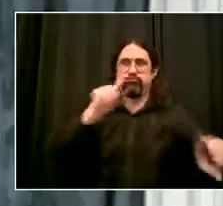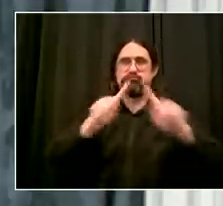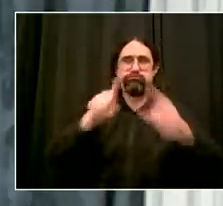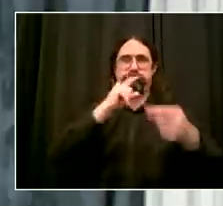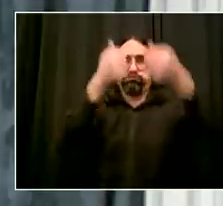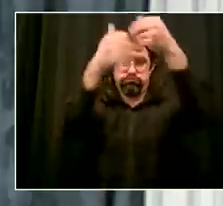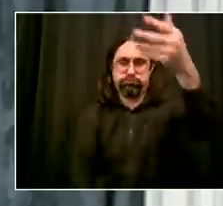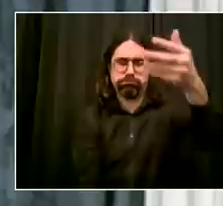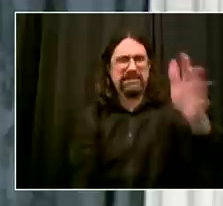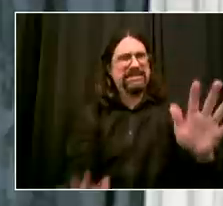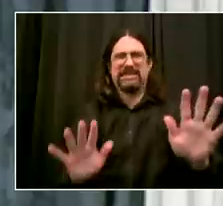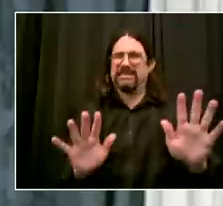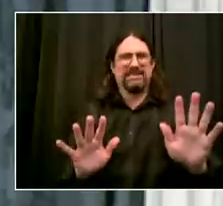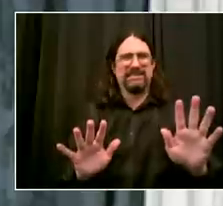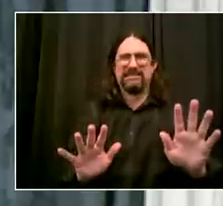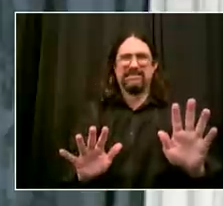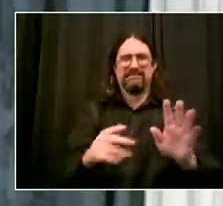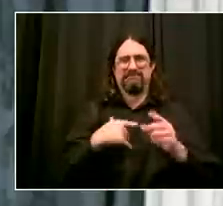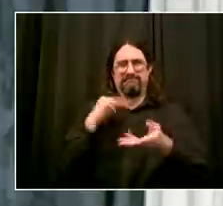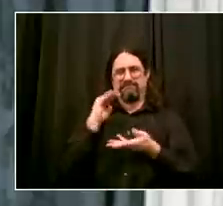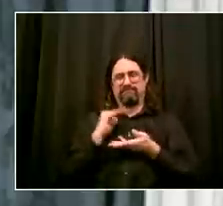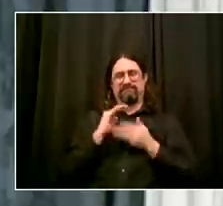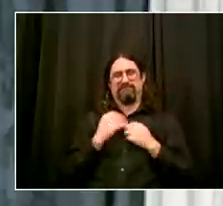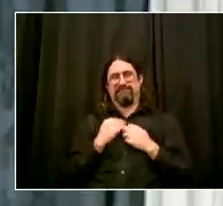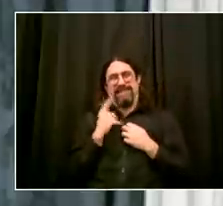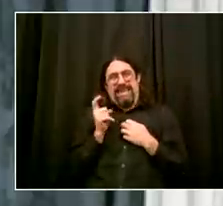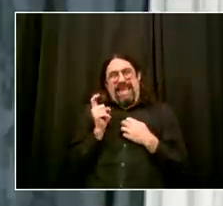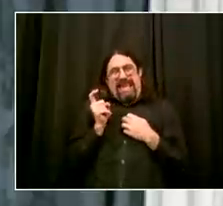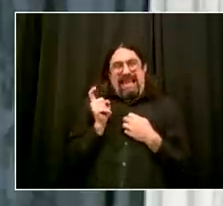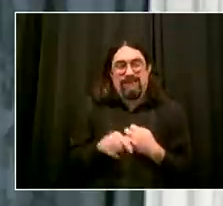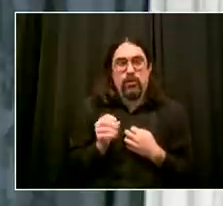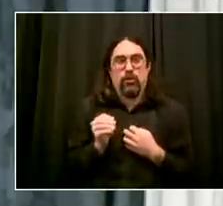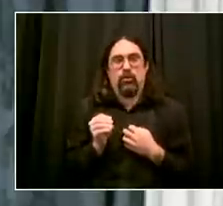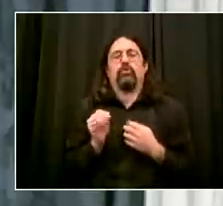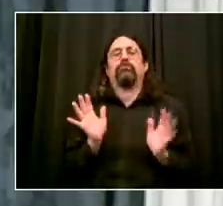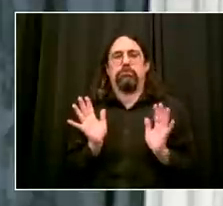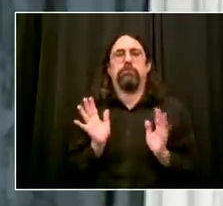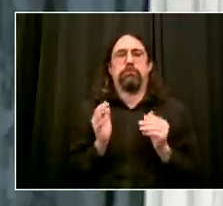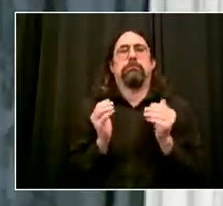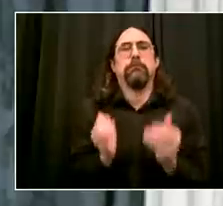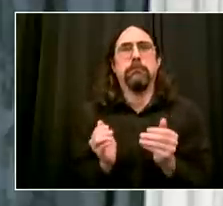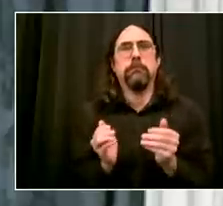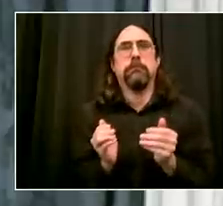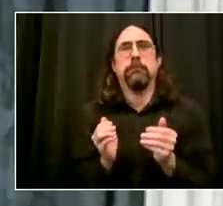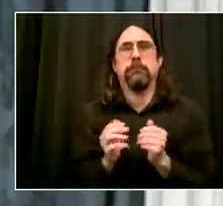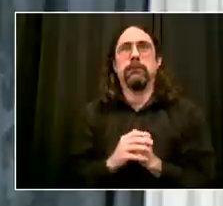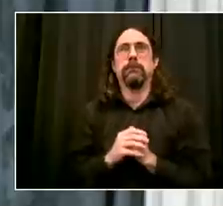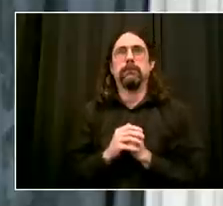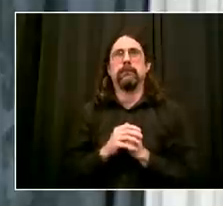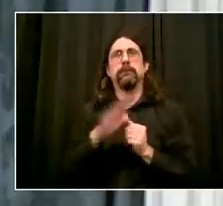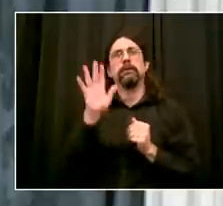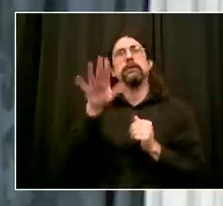occasionally, or as the mayor said, someone going to their medical appointments, which are very important,